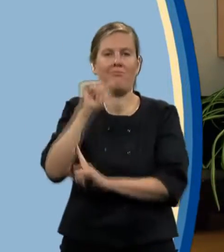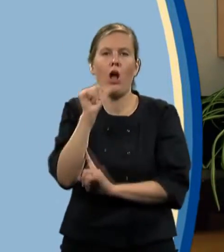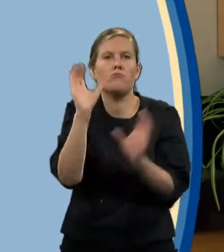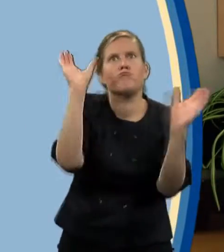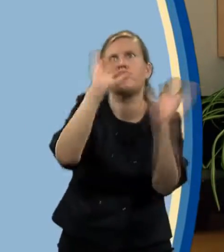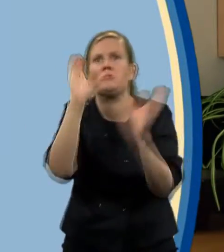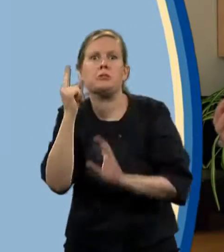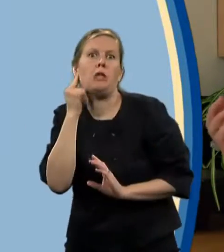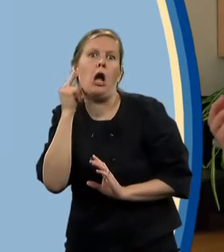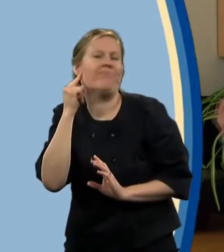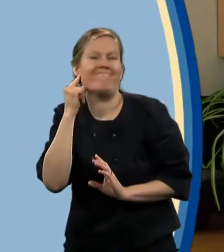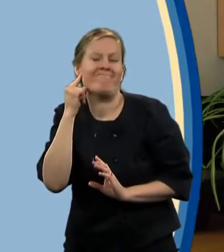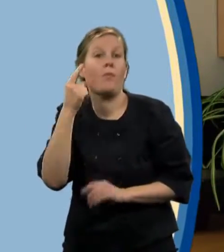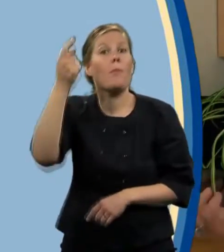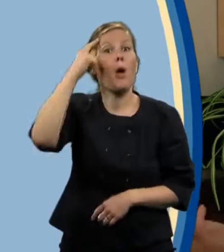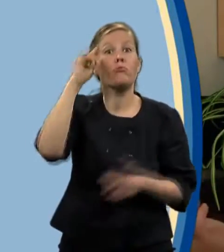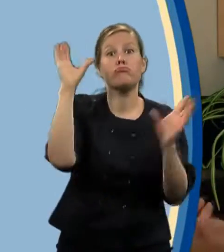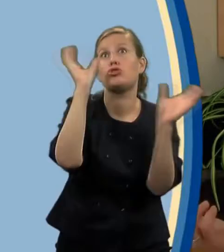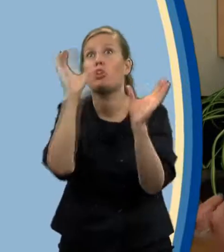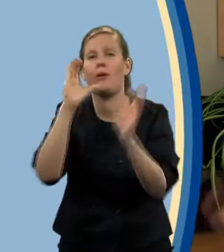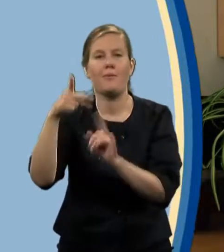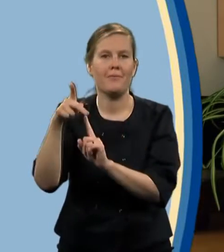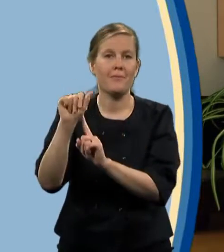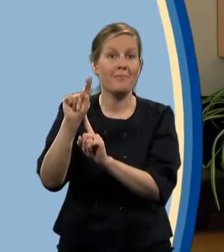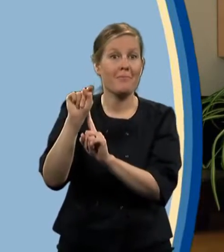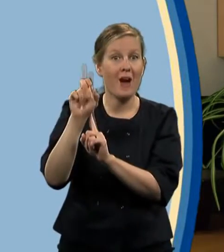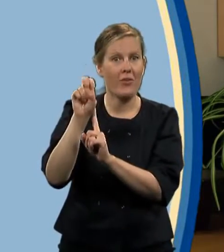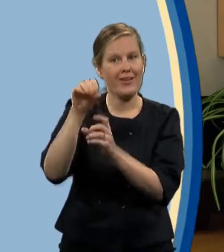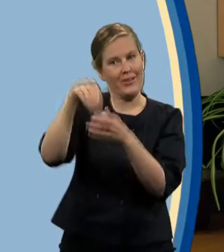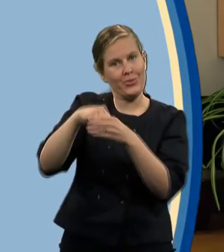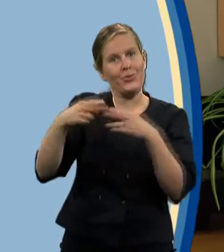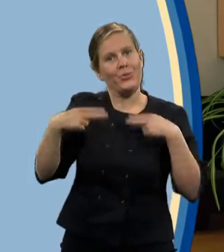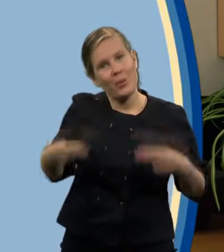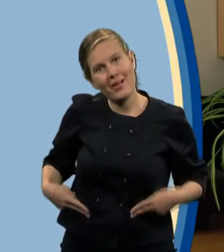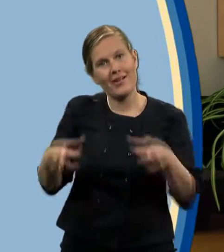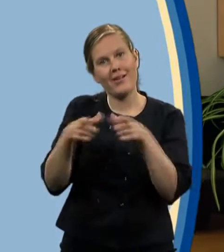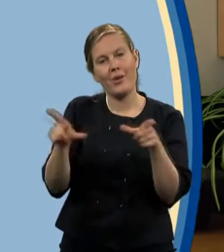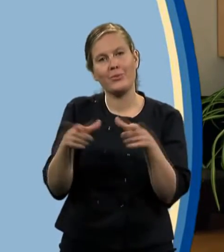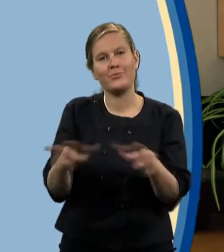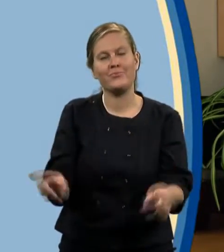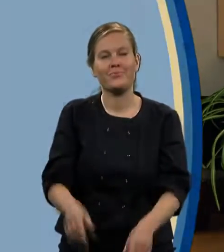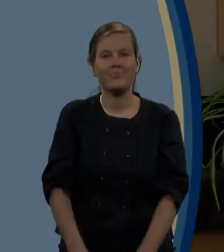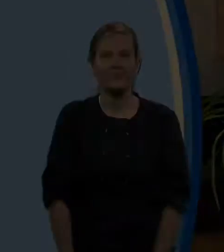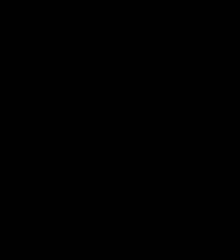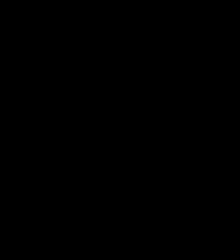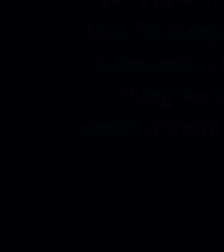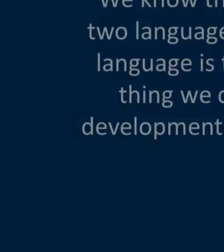language on the tongue. The brain itself was not looking for sound. The brain was looking for patterns that are in human